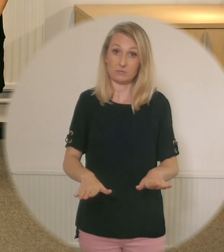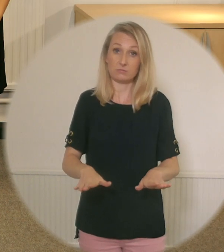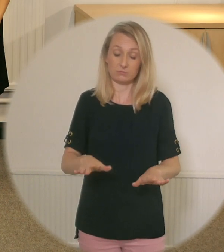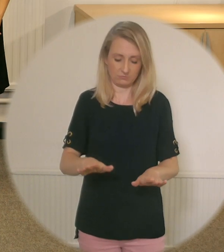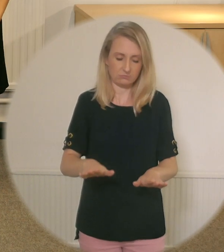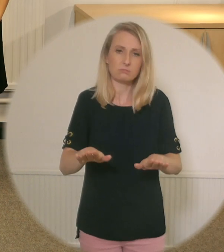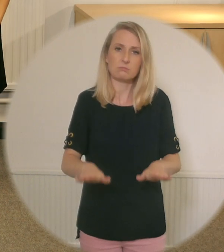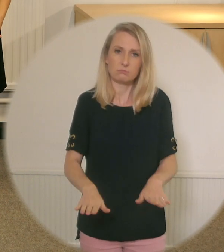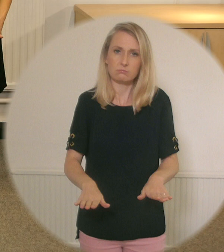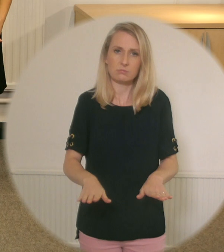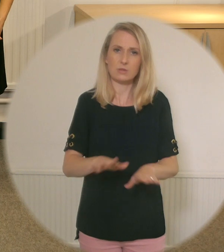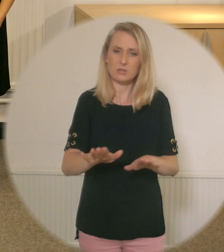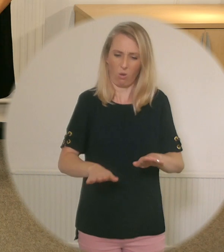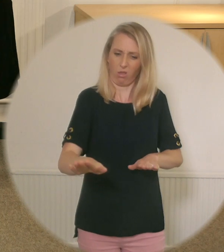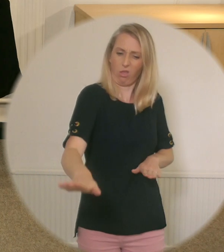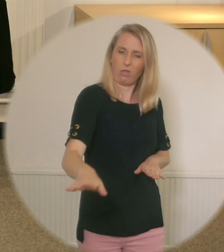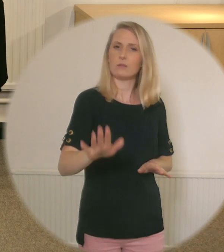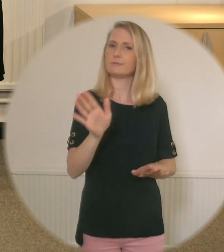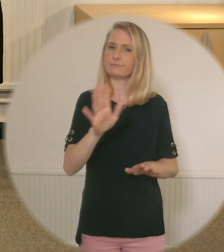feet are in line with each other.